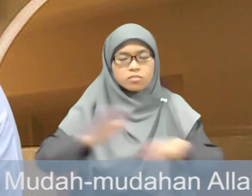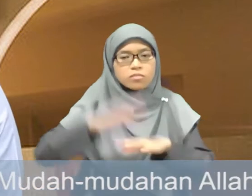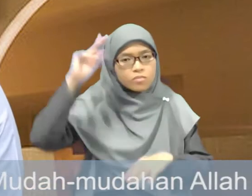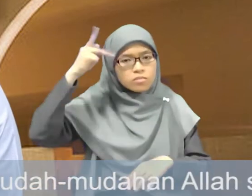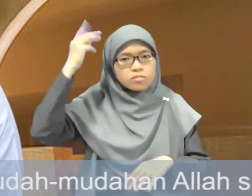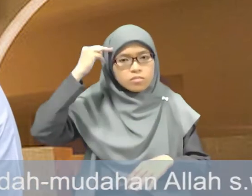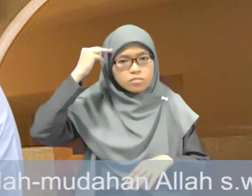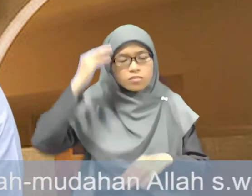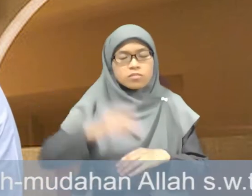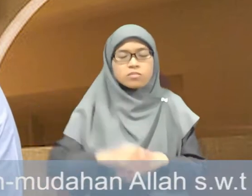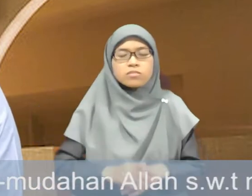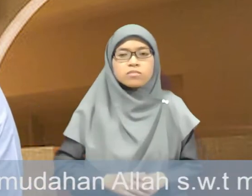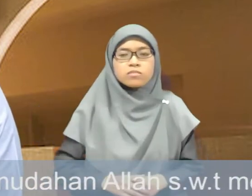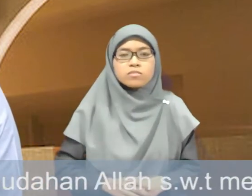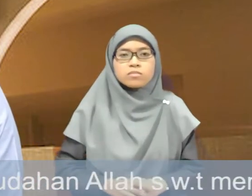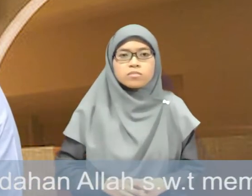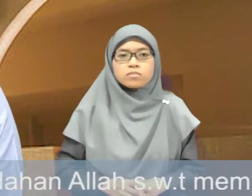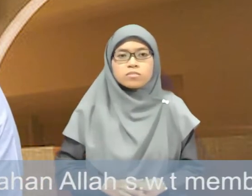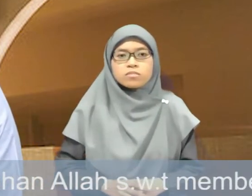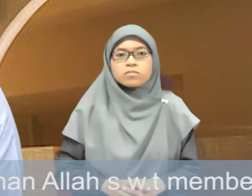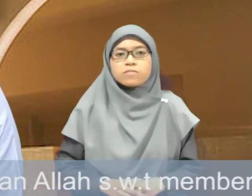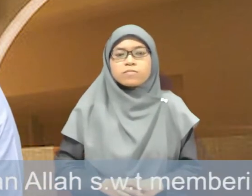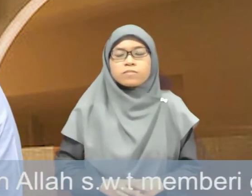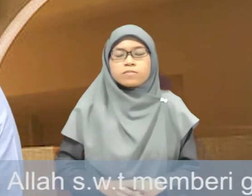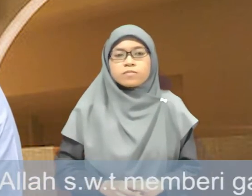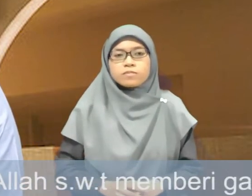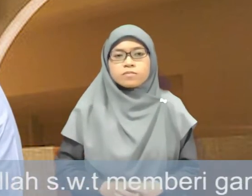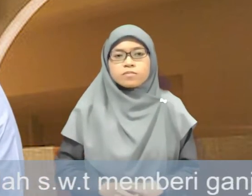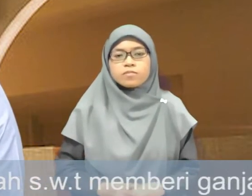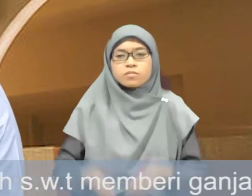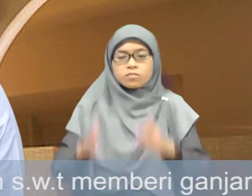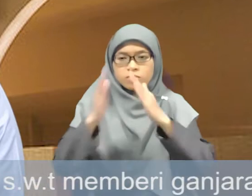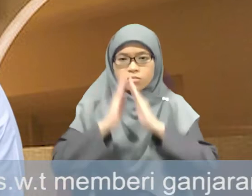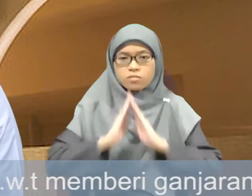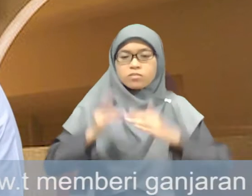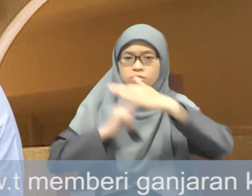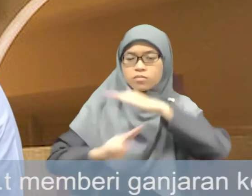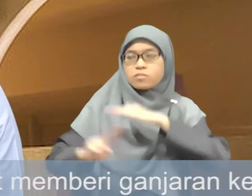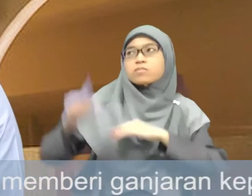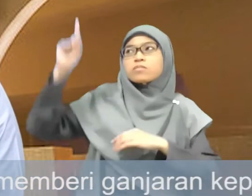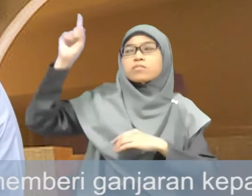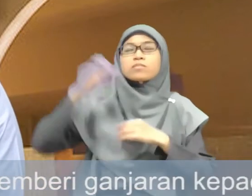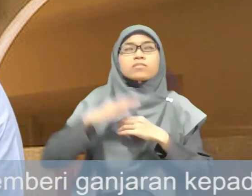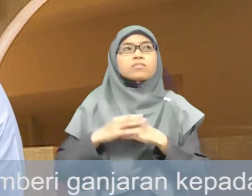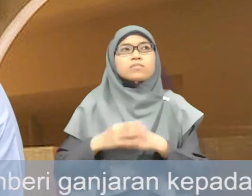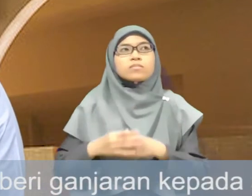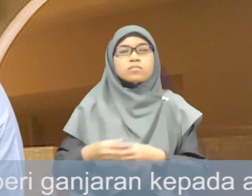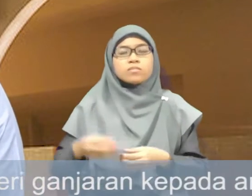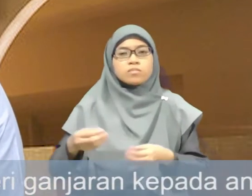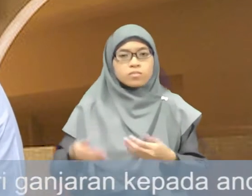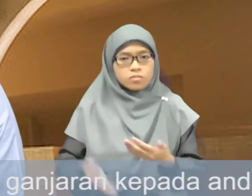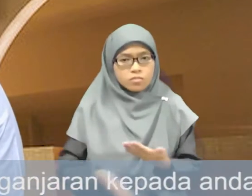Muhammad sallallahu alaihi wasallam. Peace and blessings be upon him. We then humbly ask Allah subhanahu wa ta'ala to provide